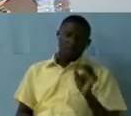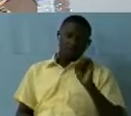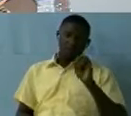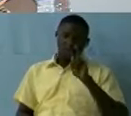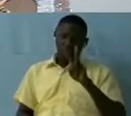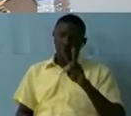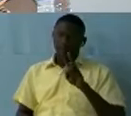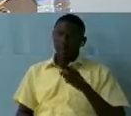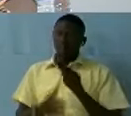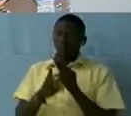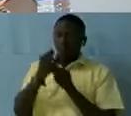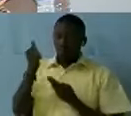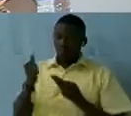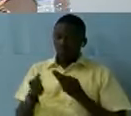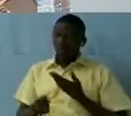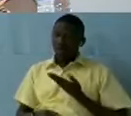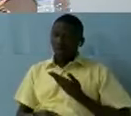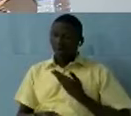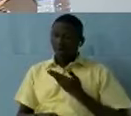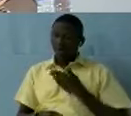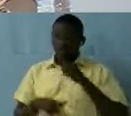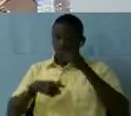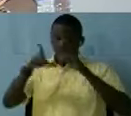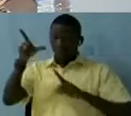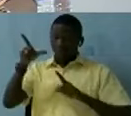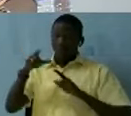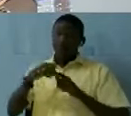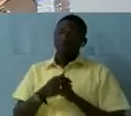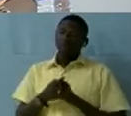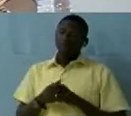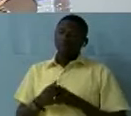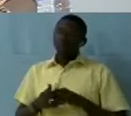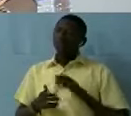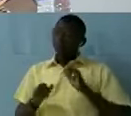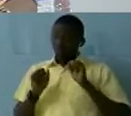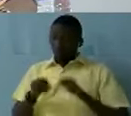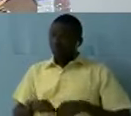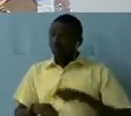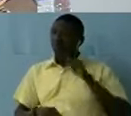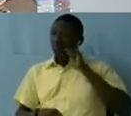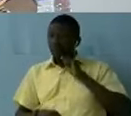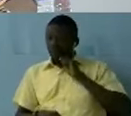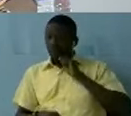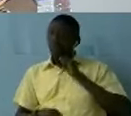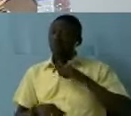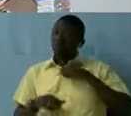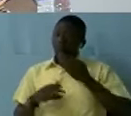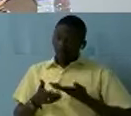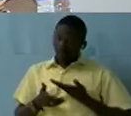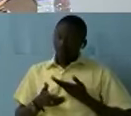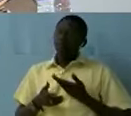and both of you attain this level that I just said, you could